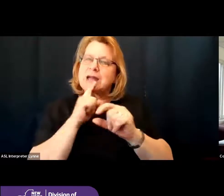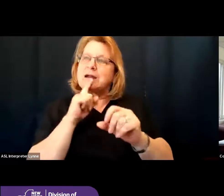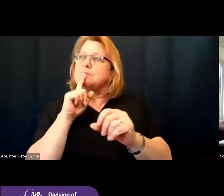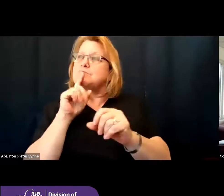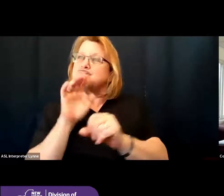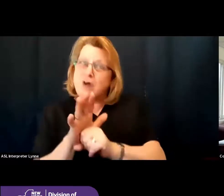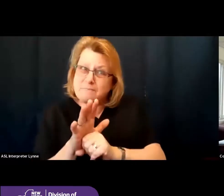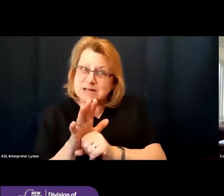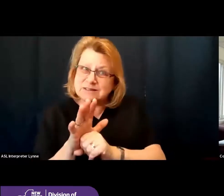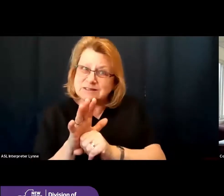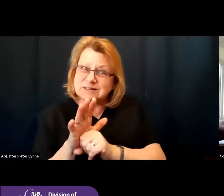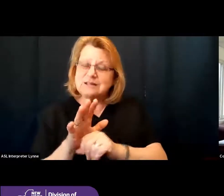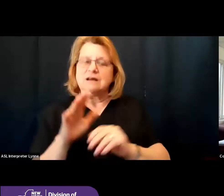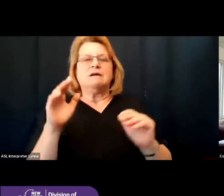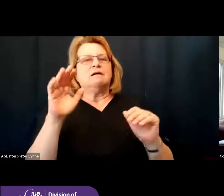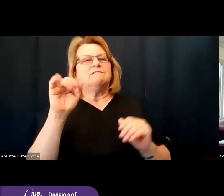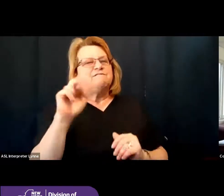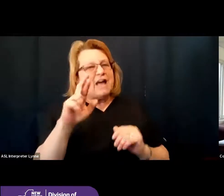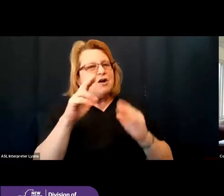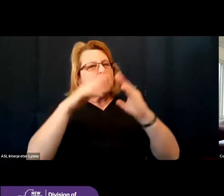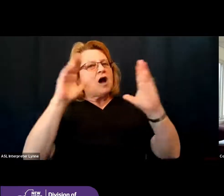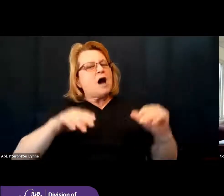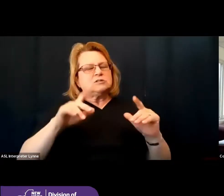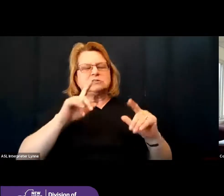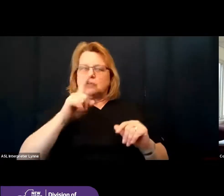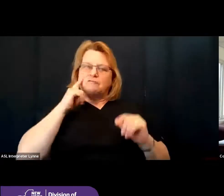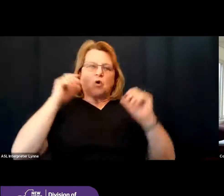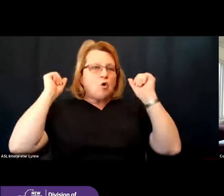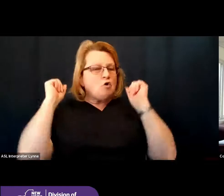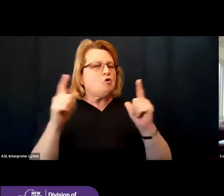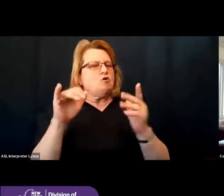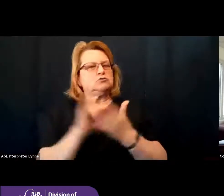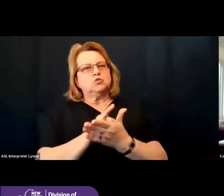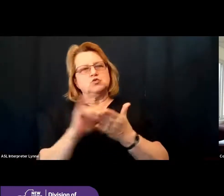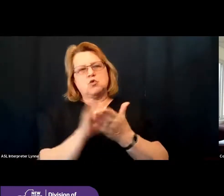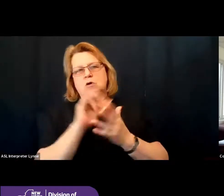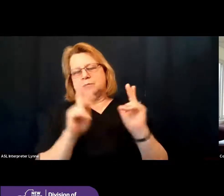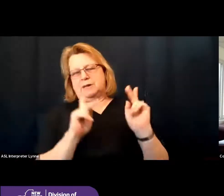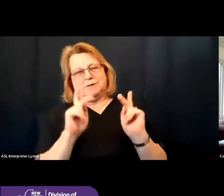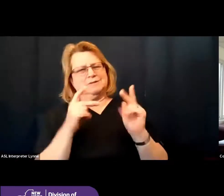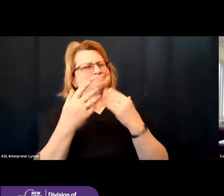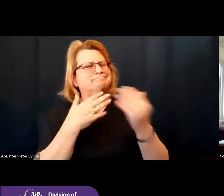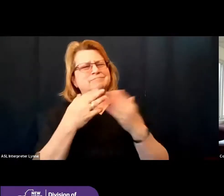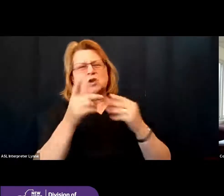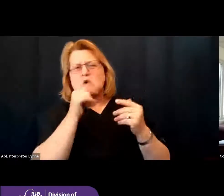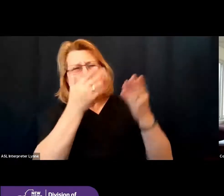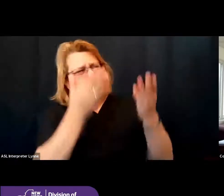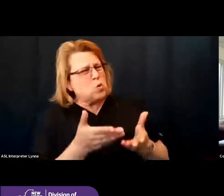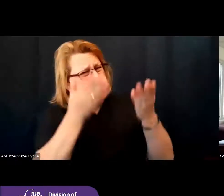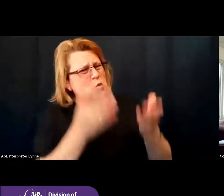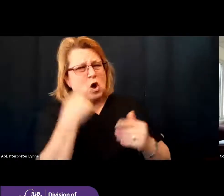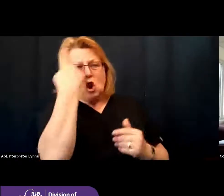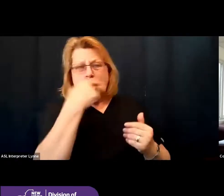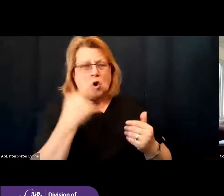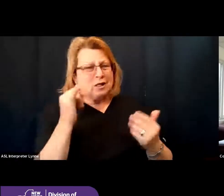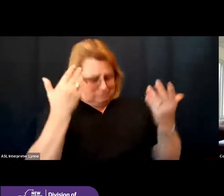housing real for all New Yorkers, regardless of who they are, what they look like, what their